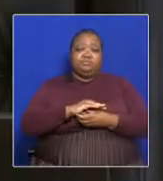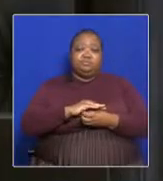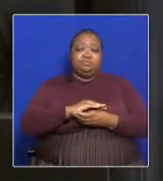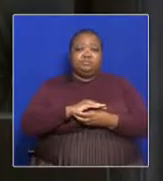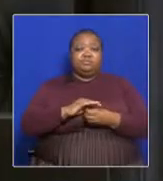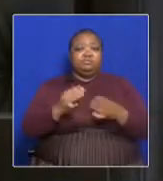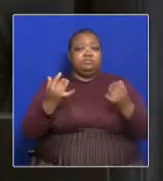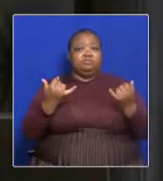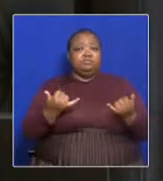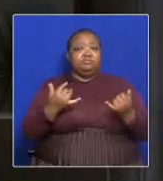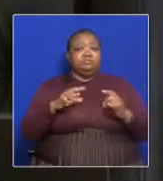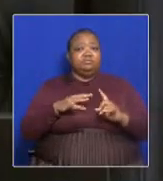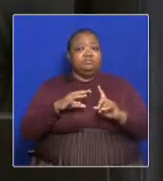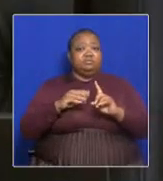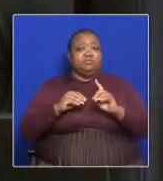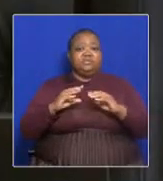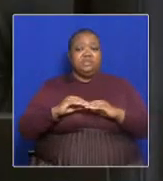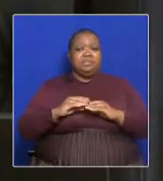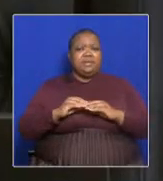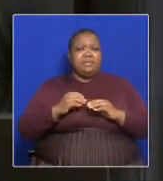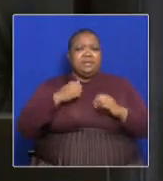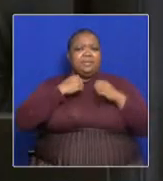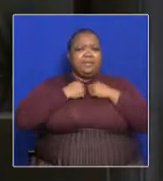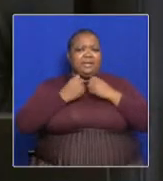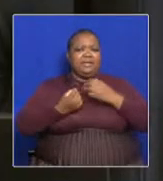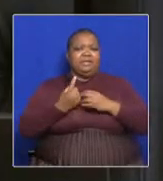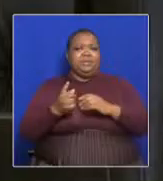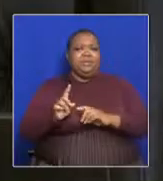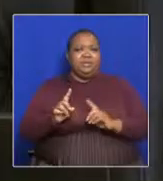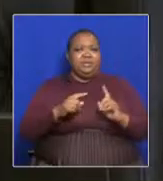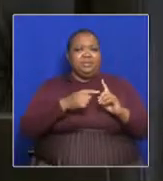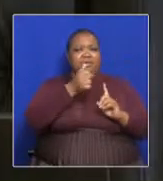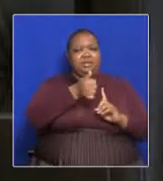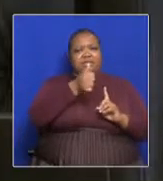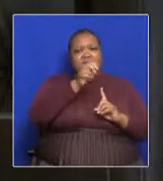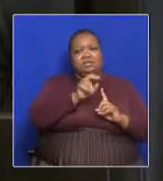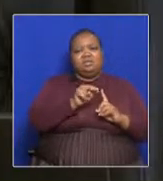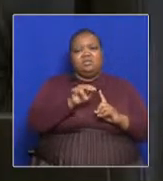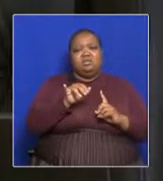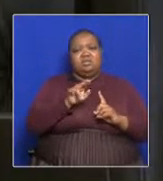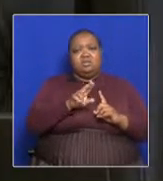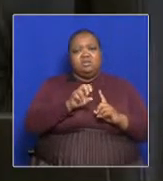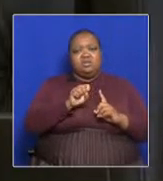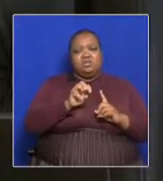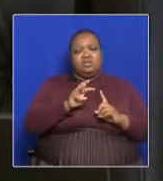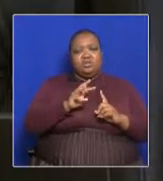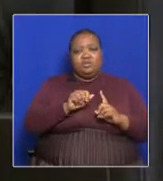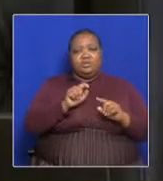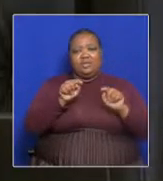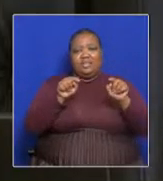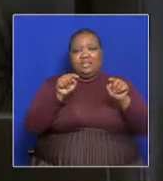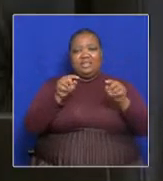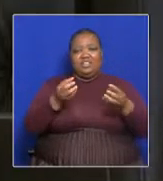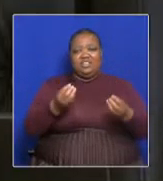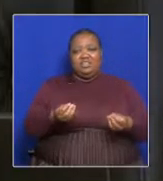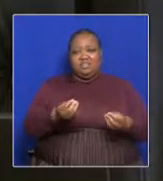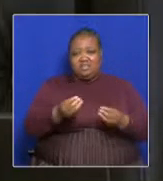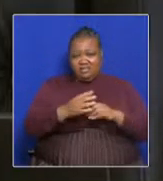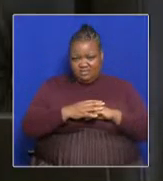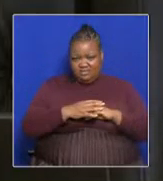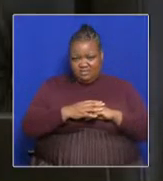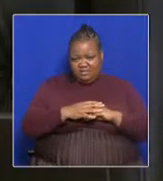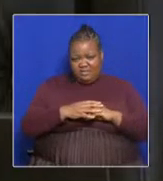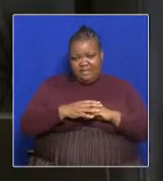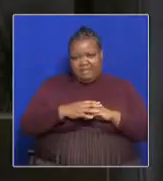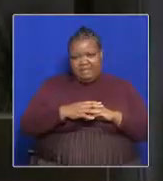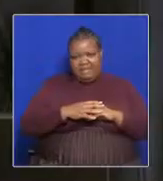my member, and then Brigadier Nyuswa then says to you there are allegations against him. I thought that, in